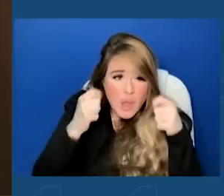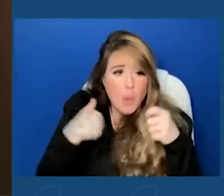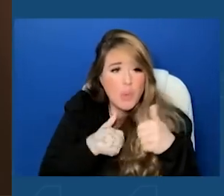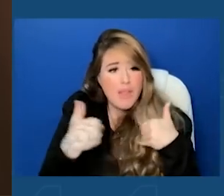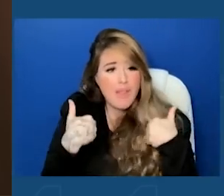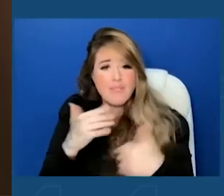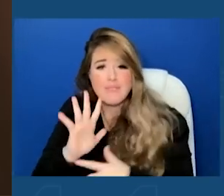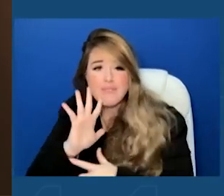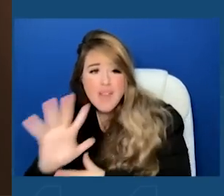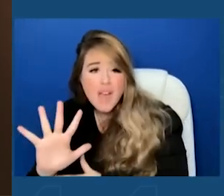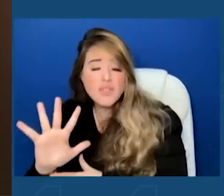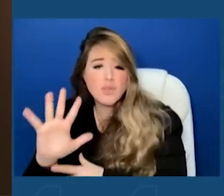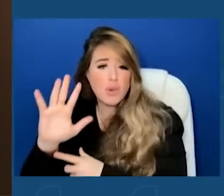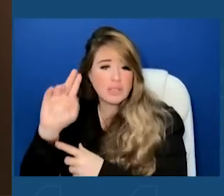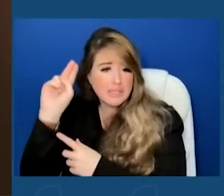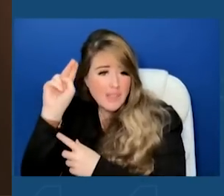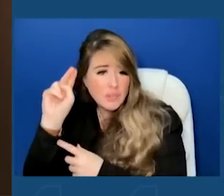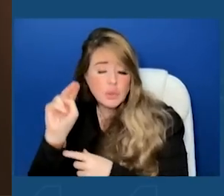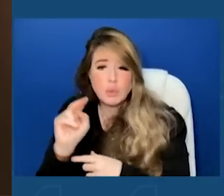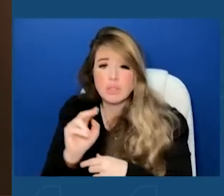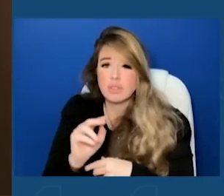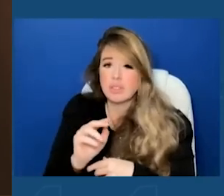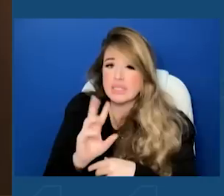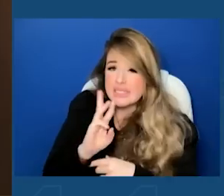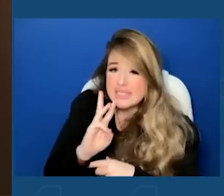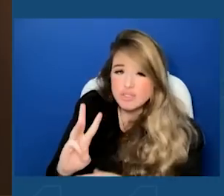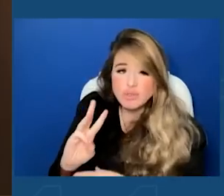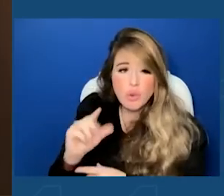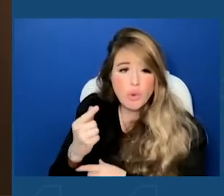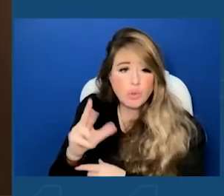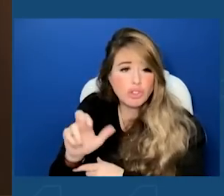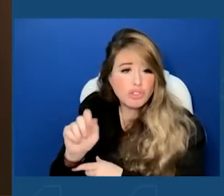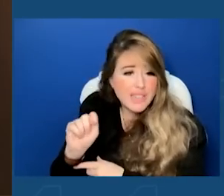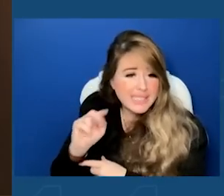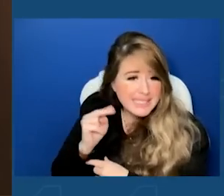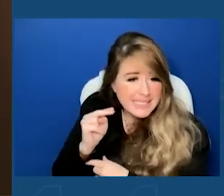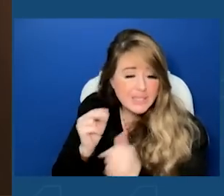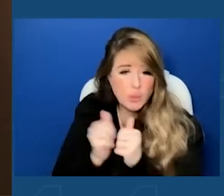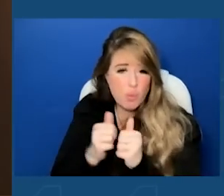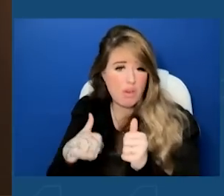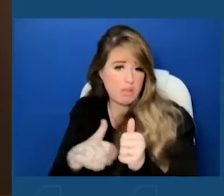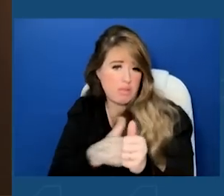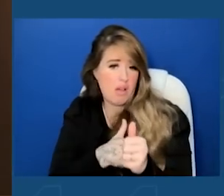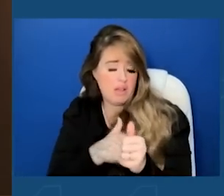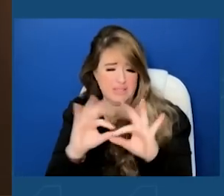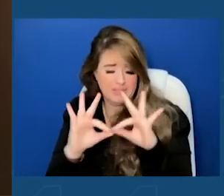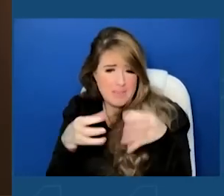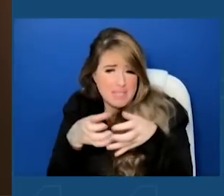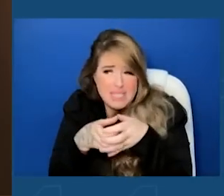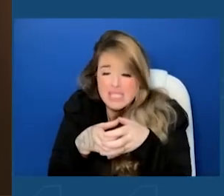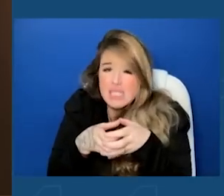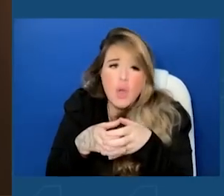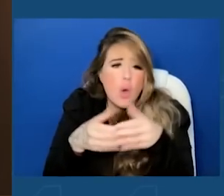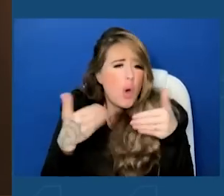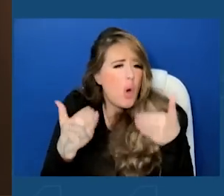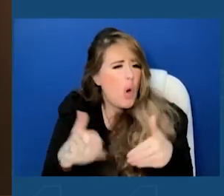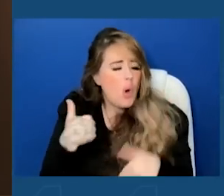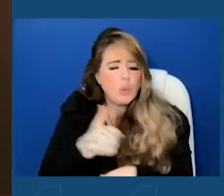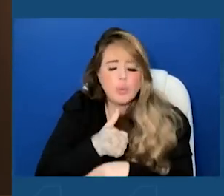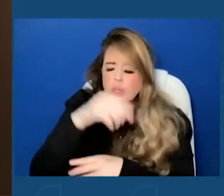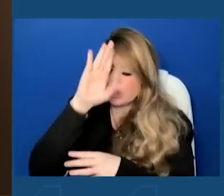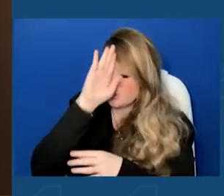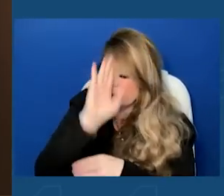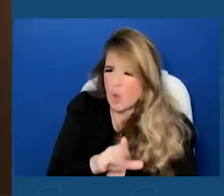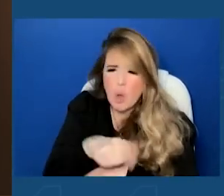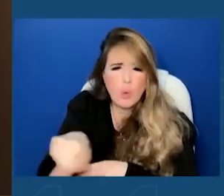6-year-old great-niece with us. So we certainly understand the challenges that so many